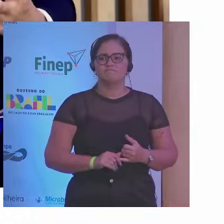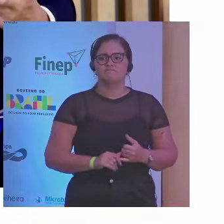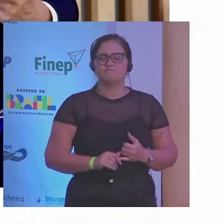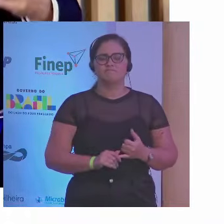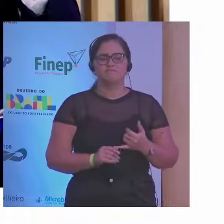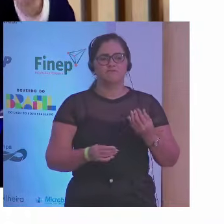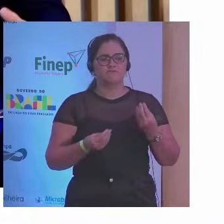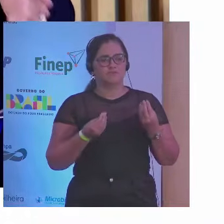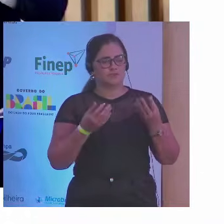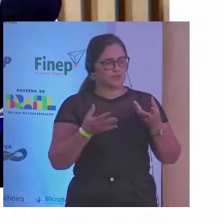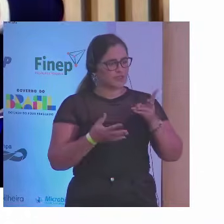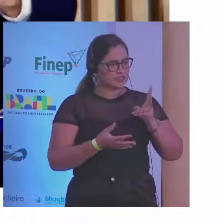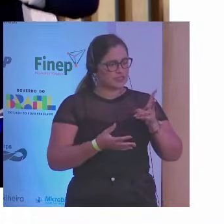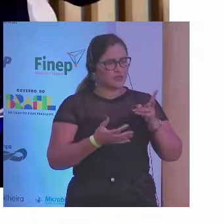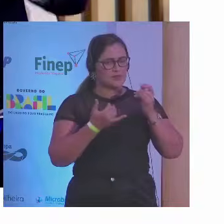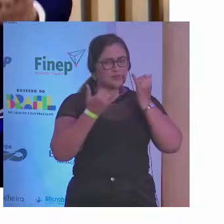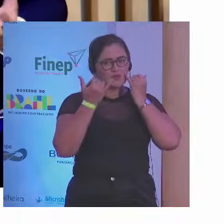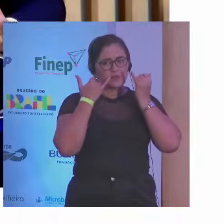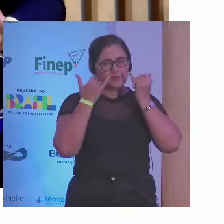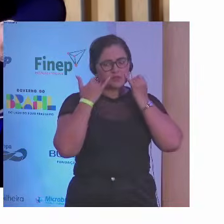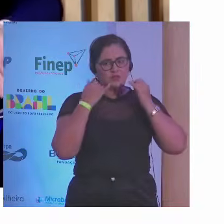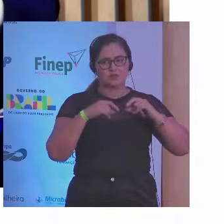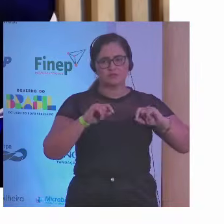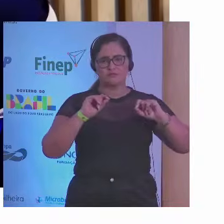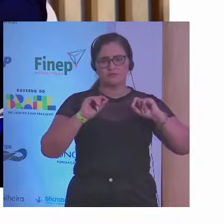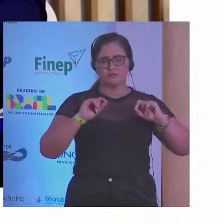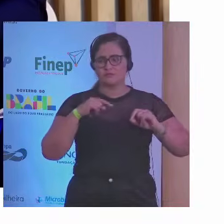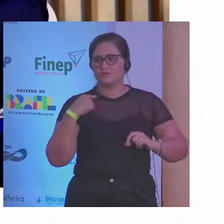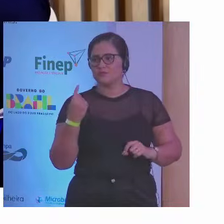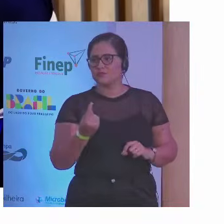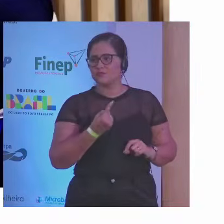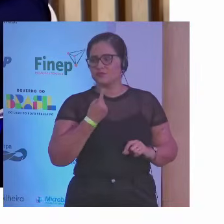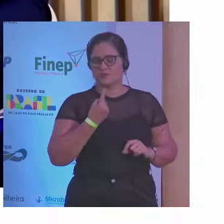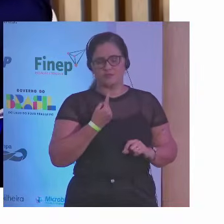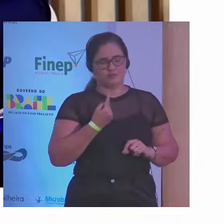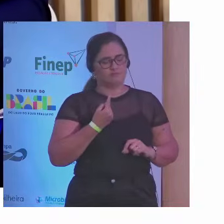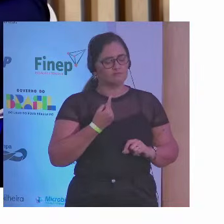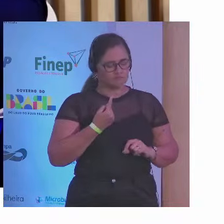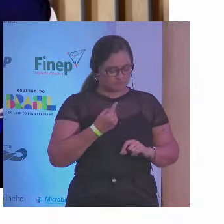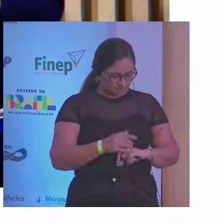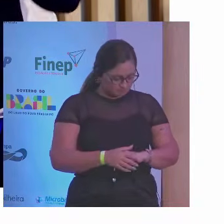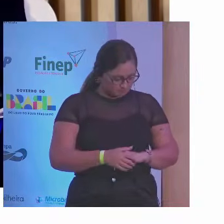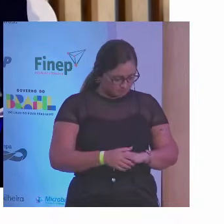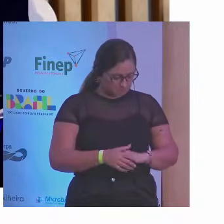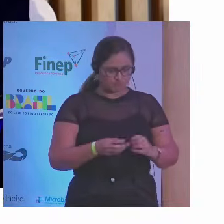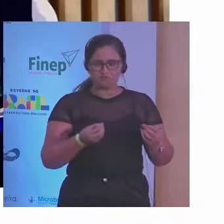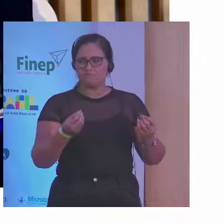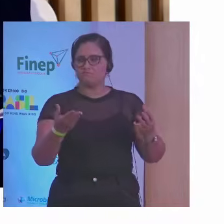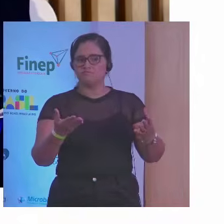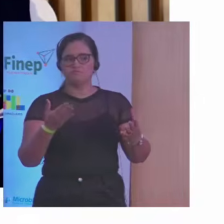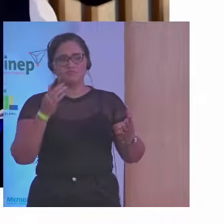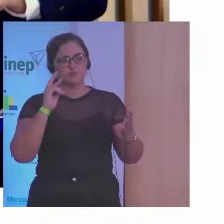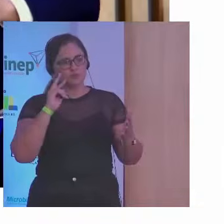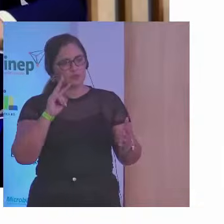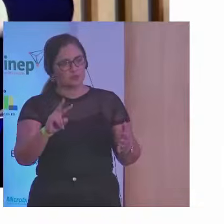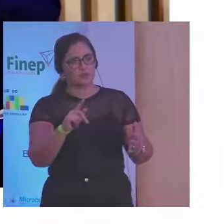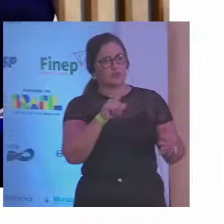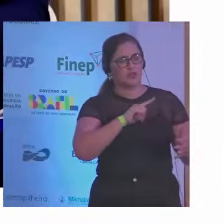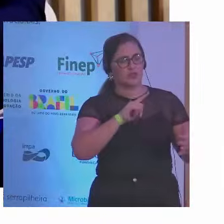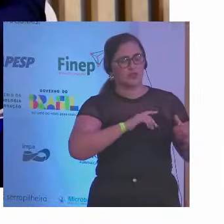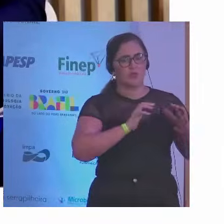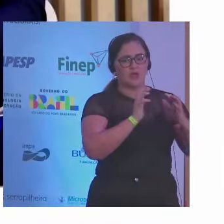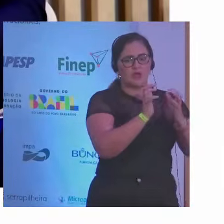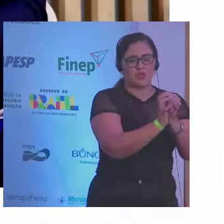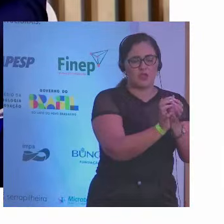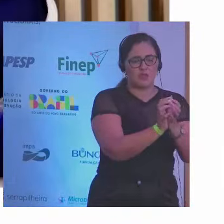have this information. And then when we release the forecast, you have a team that is validating the forecast against independent observations to have